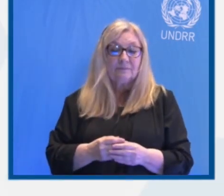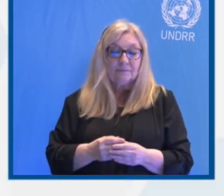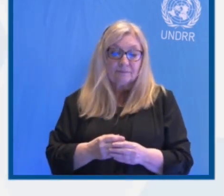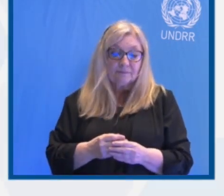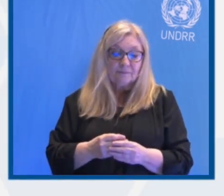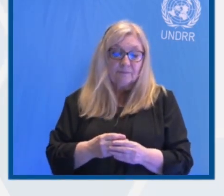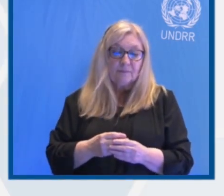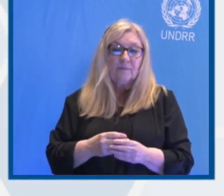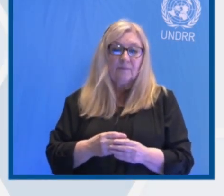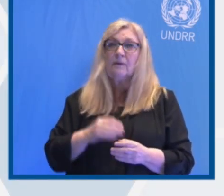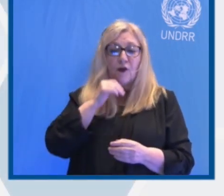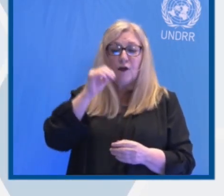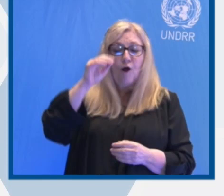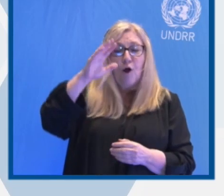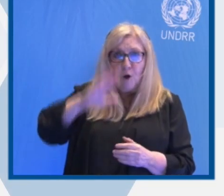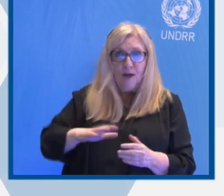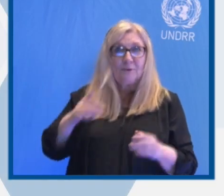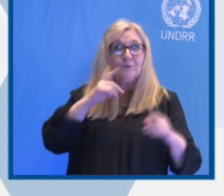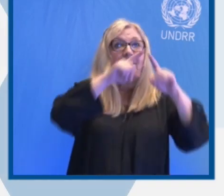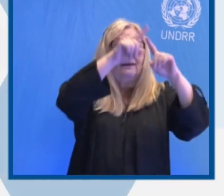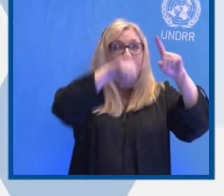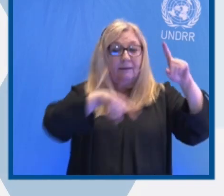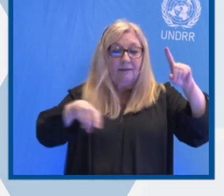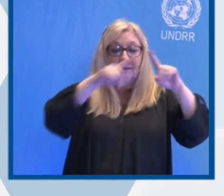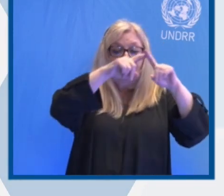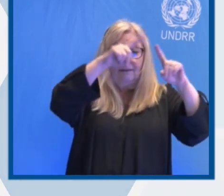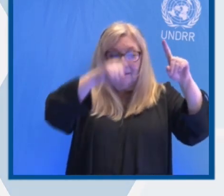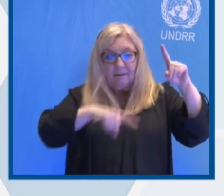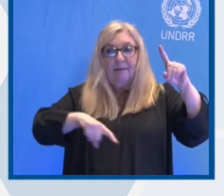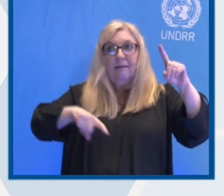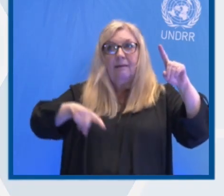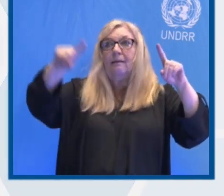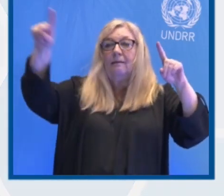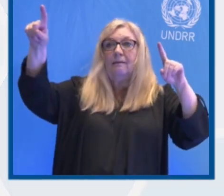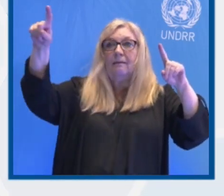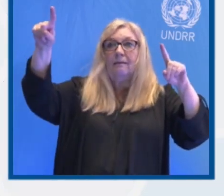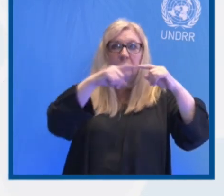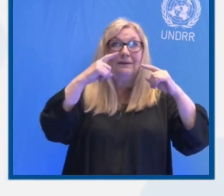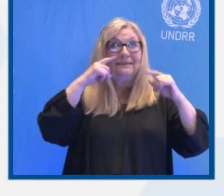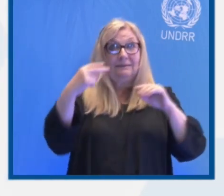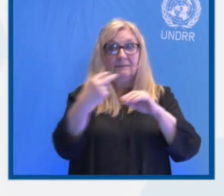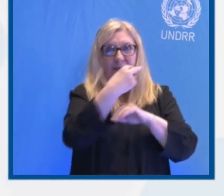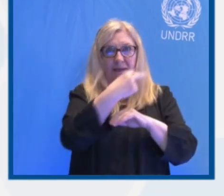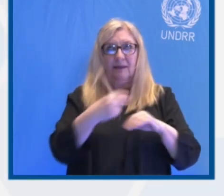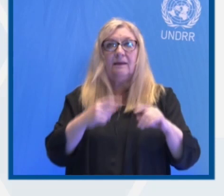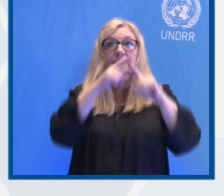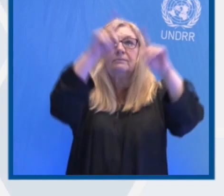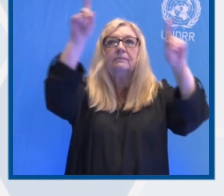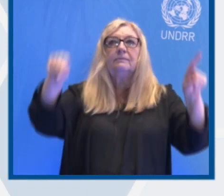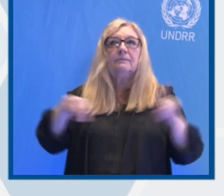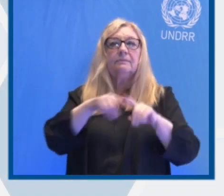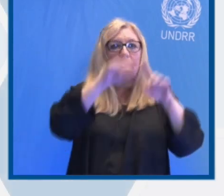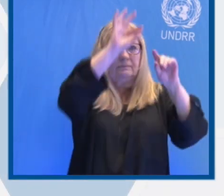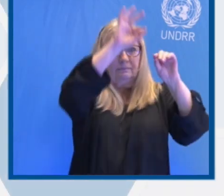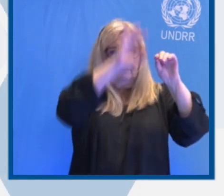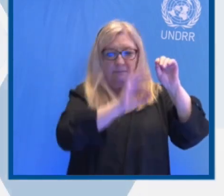then talk about the principles a little bit to share how we might do differently. So if you look at the graph on the right, this